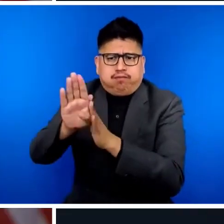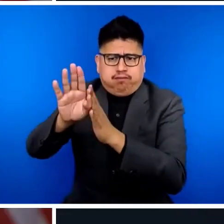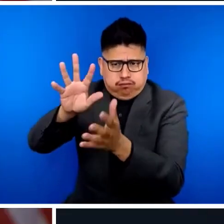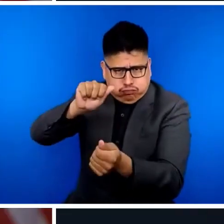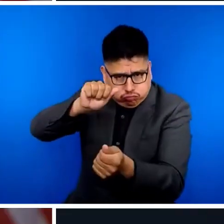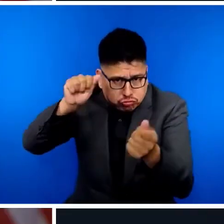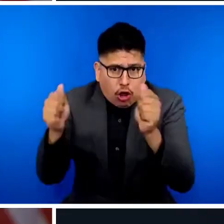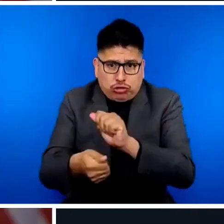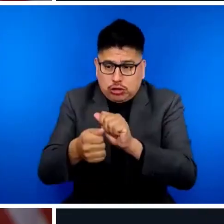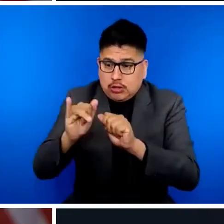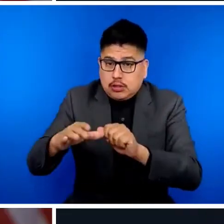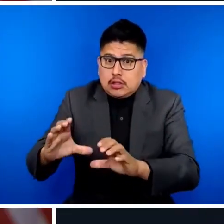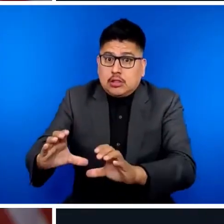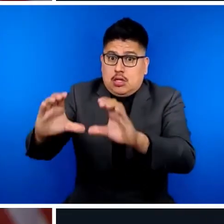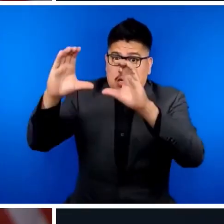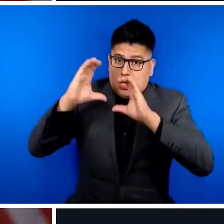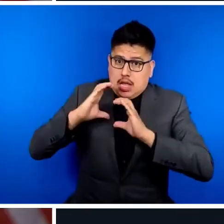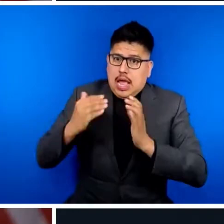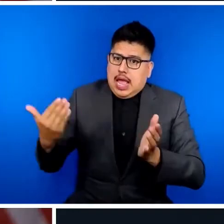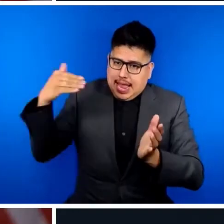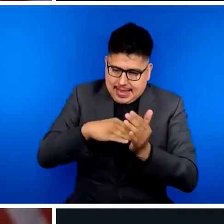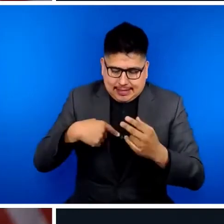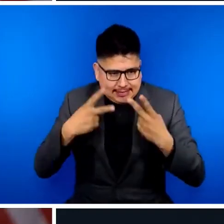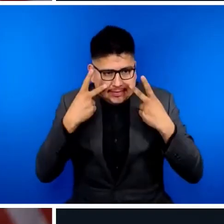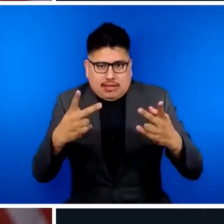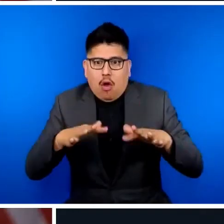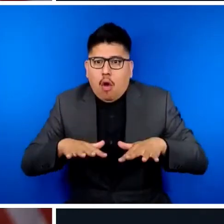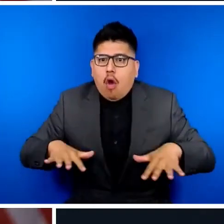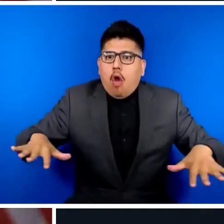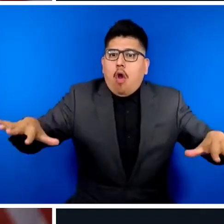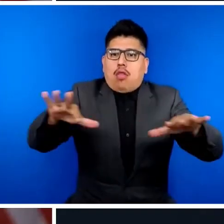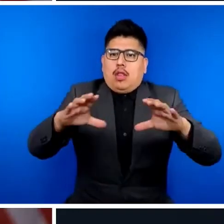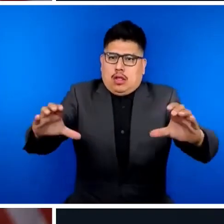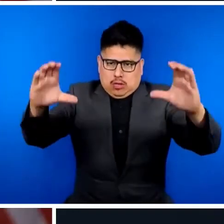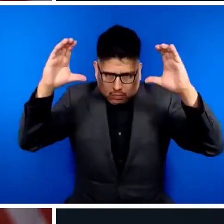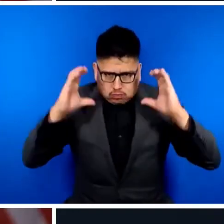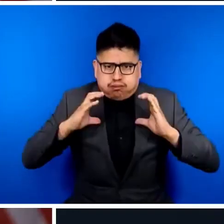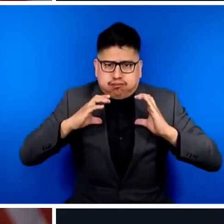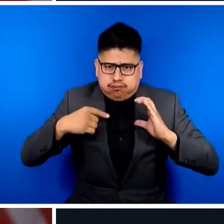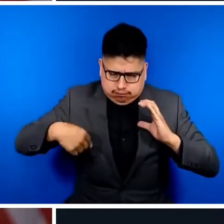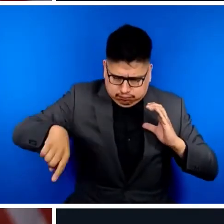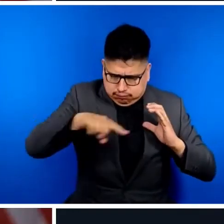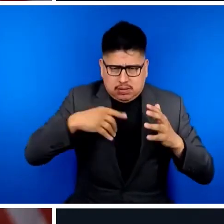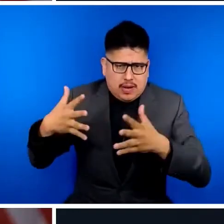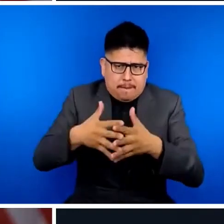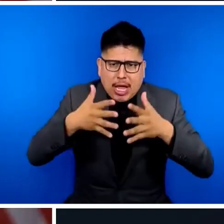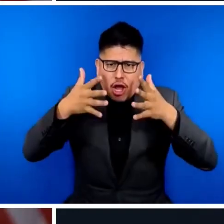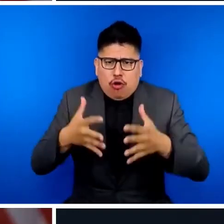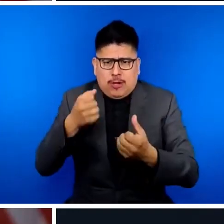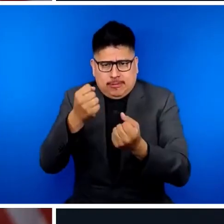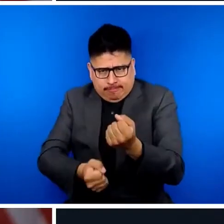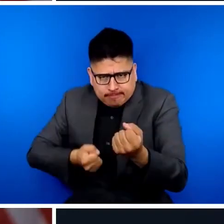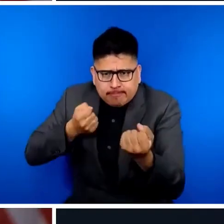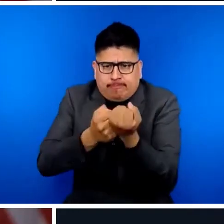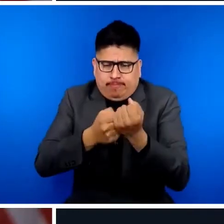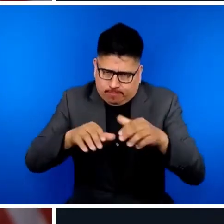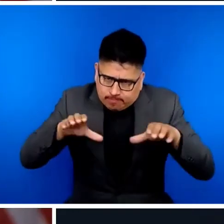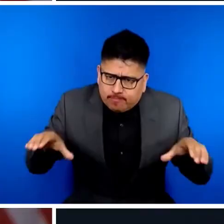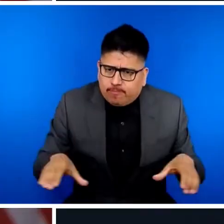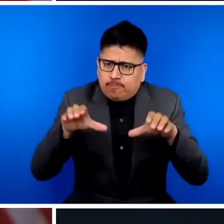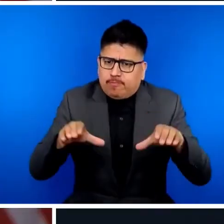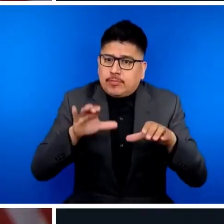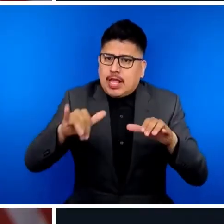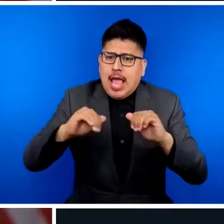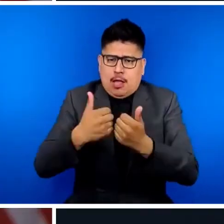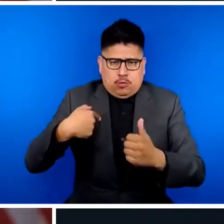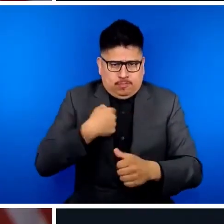are seeing across the country. It is deeply American and patriotic to do so, and it is how we ensure that the